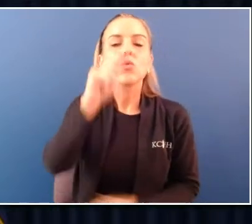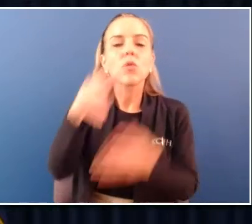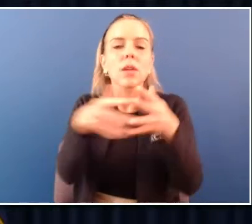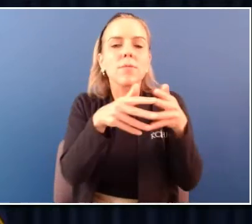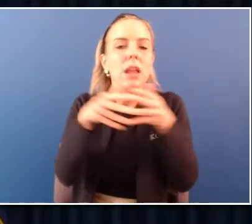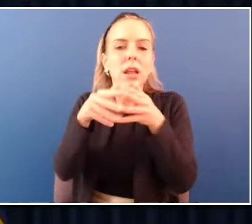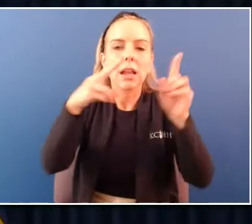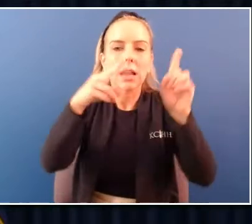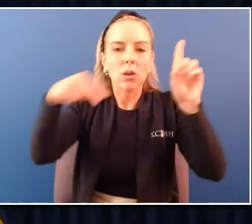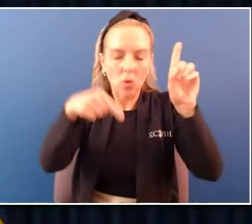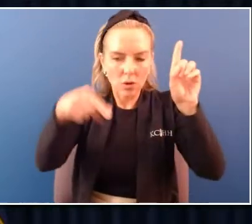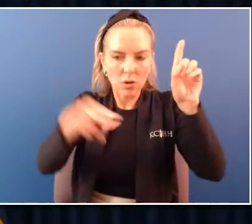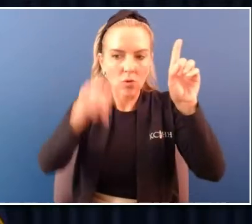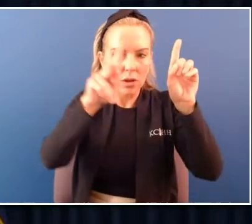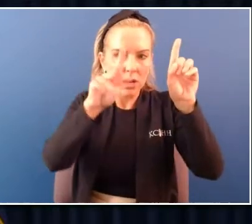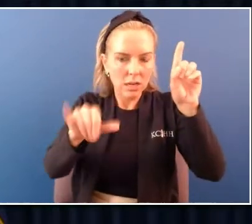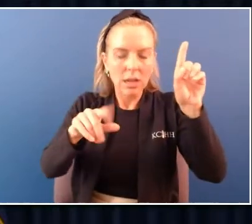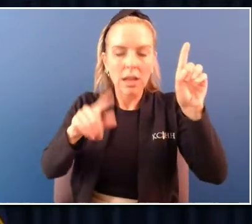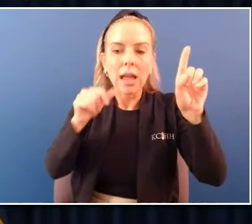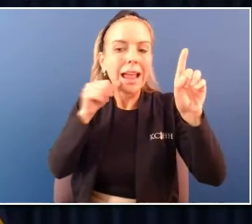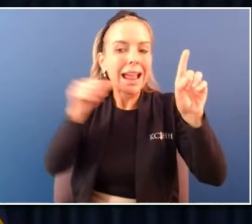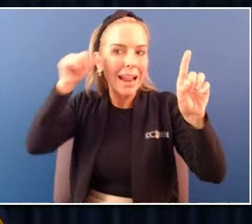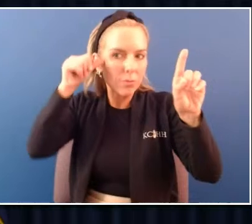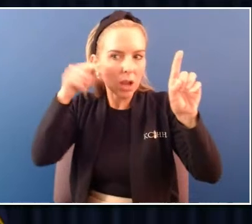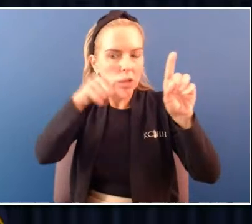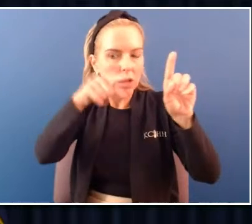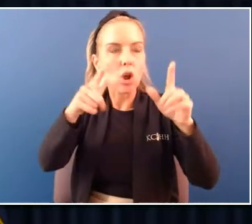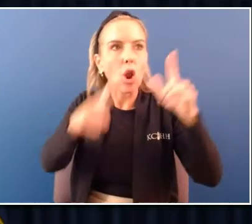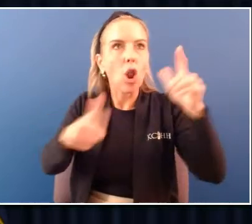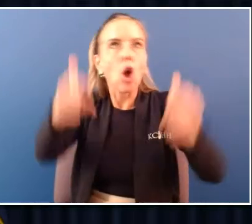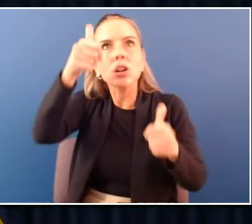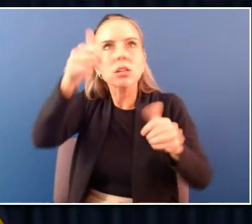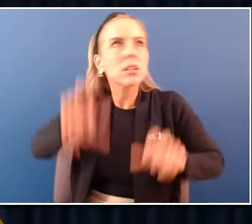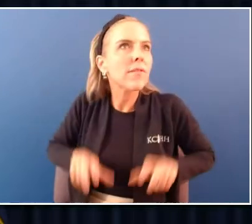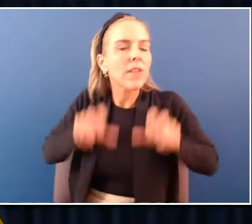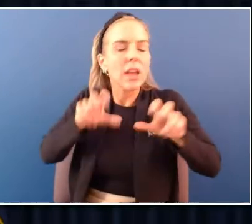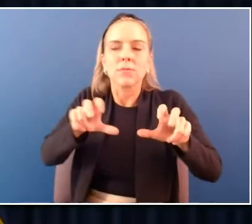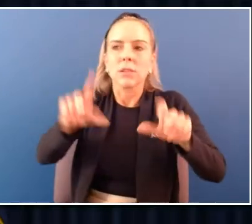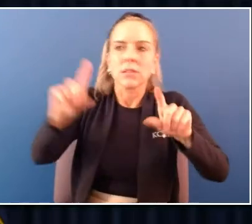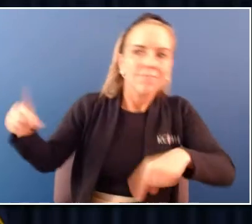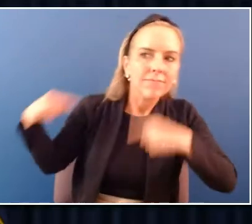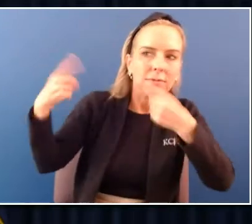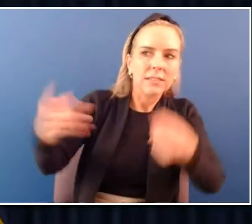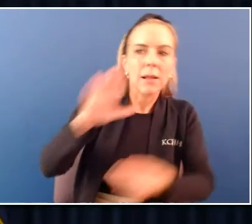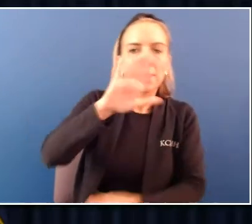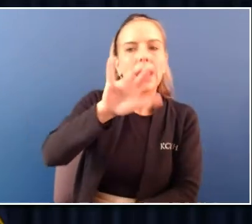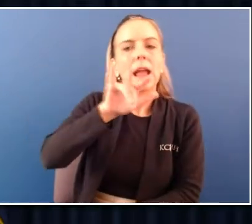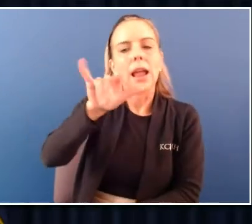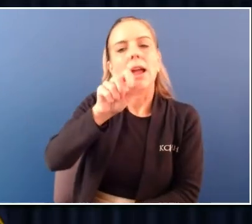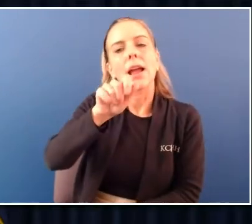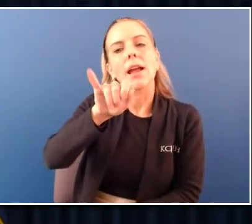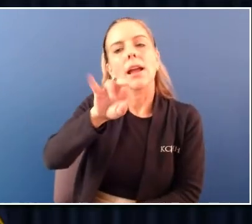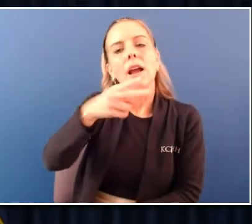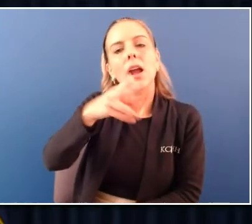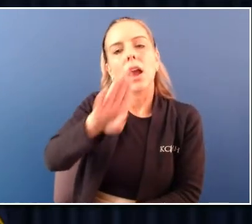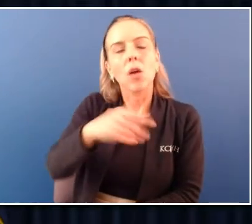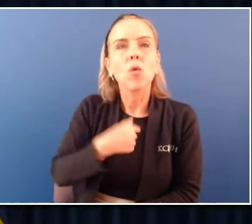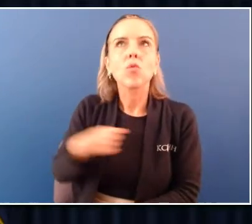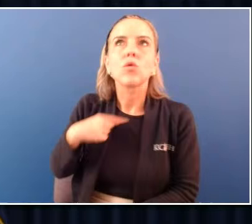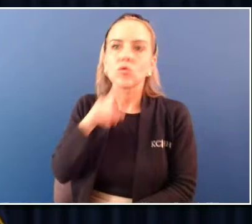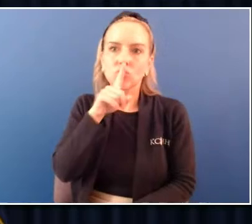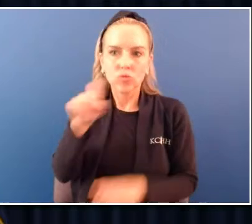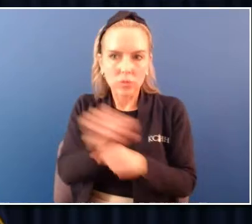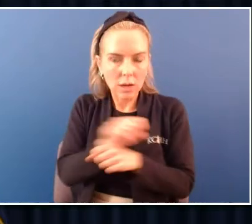Northern Kentucky, with Amazon's largest investment ever in their company as their air hub in Northern Kentucky. We are truly a place that you